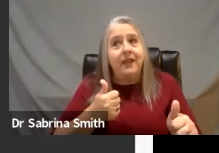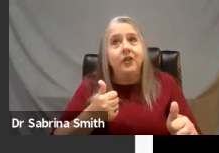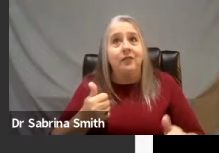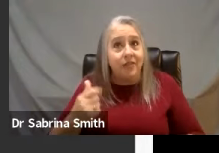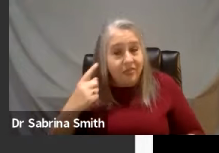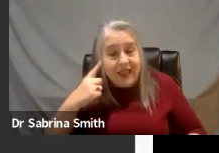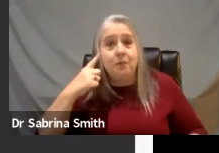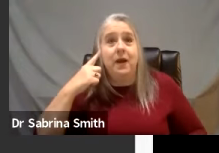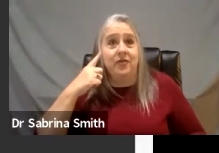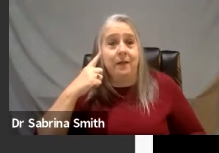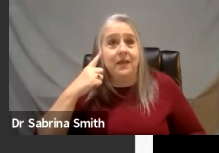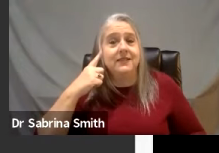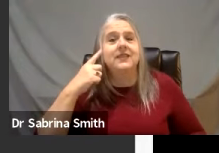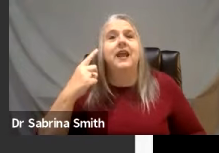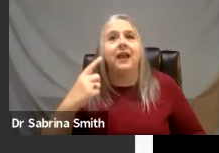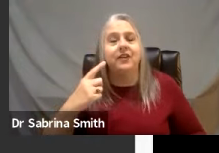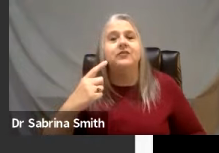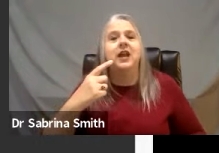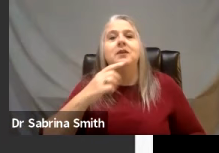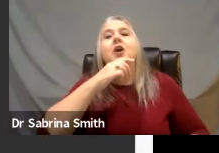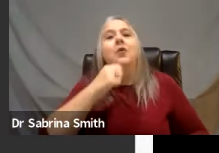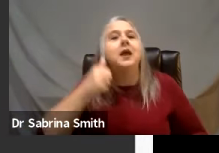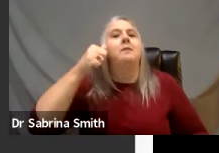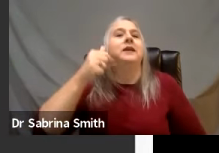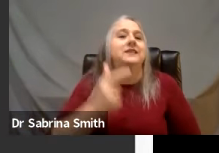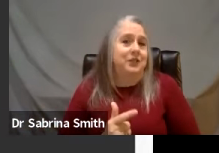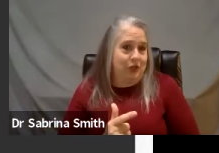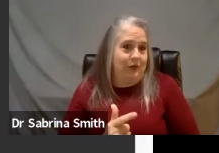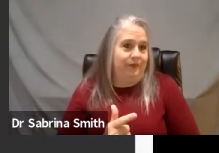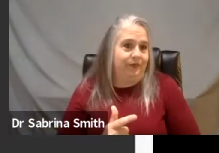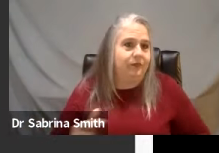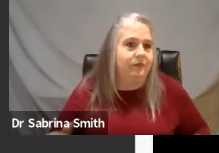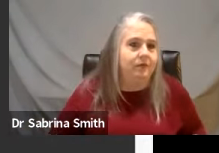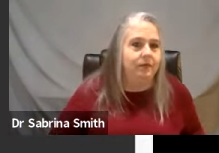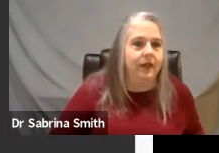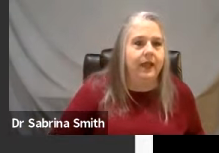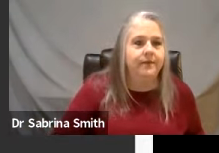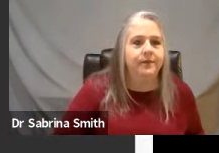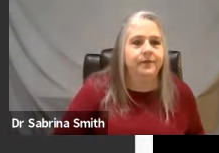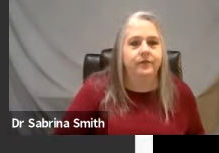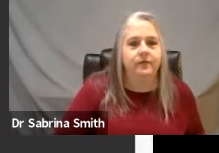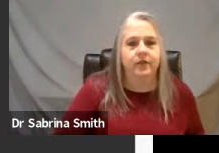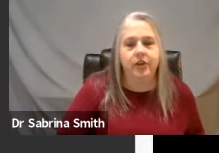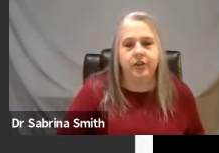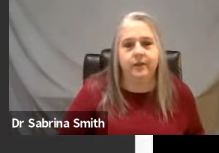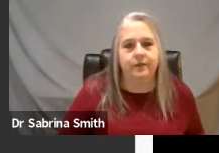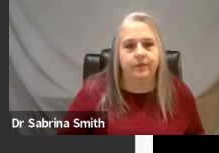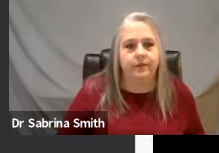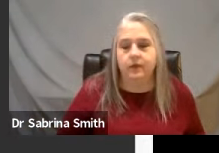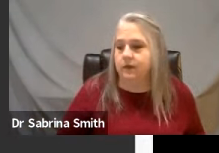when I get back there. And if I think about what that means, then I have enough time to go, big sister. Okay, very